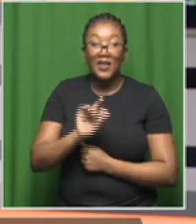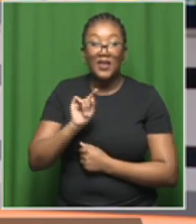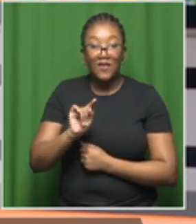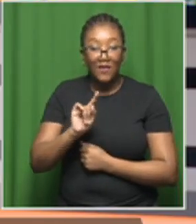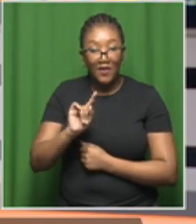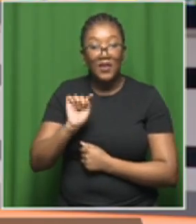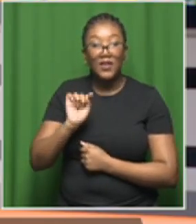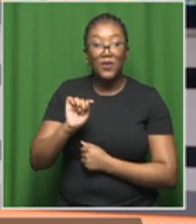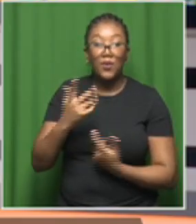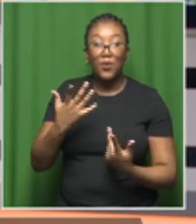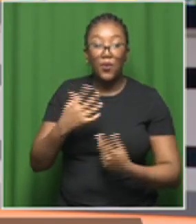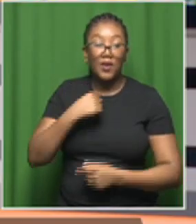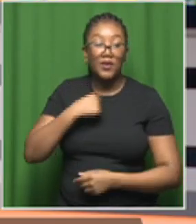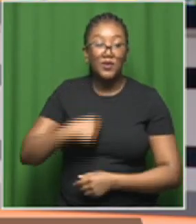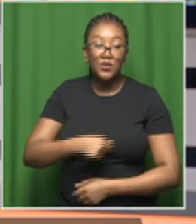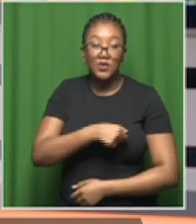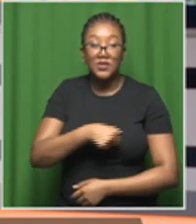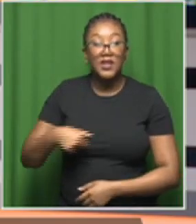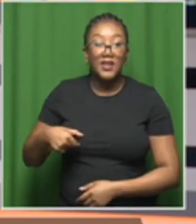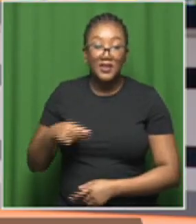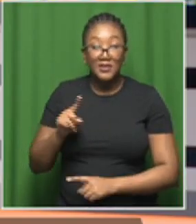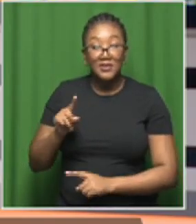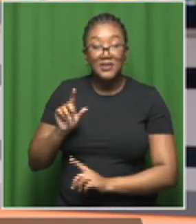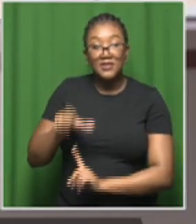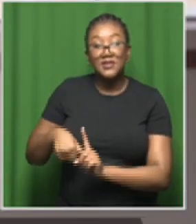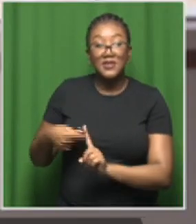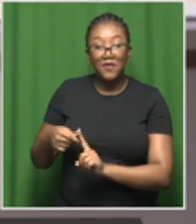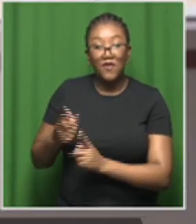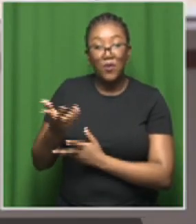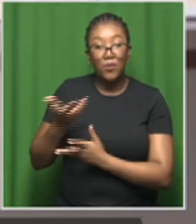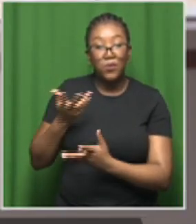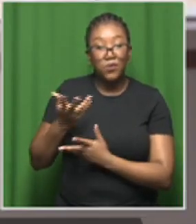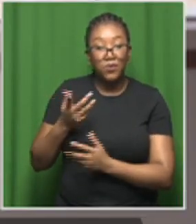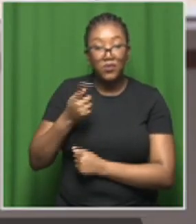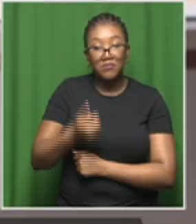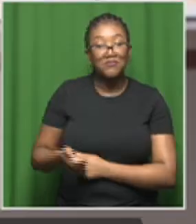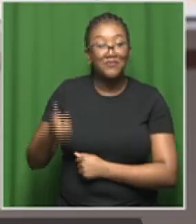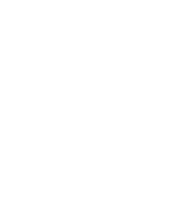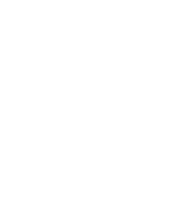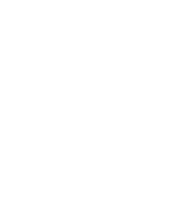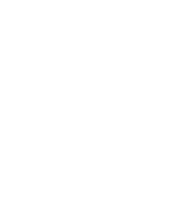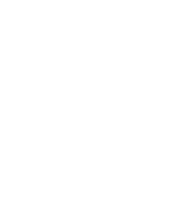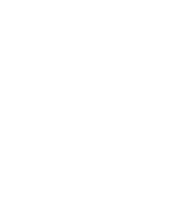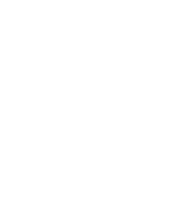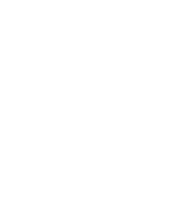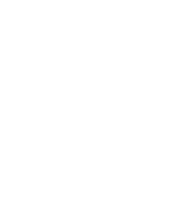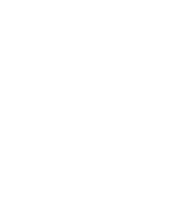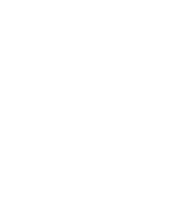Davos in Switzerland. We just spoke to Dr. Same Mdluli, the Standard Bank's head of arts, on the exhibition.